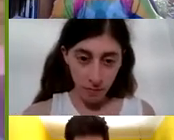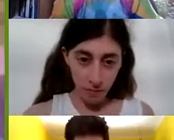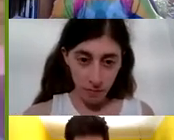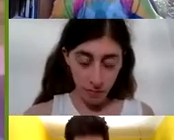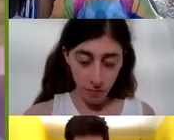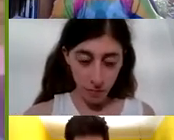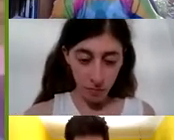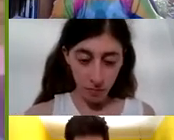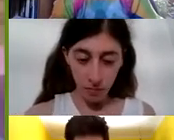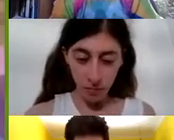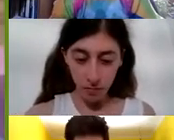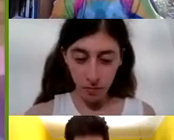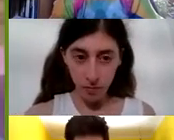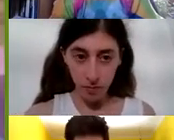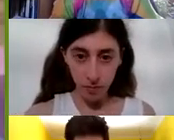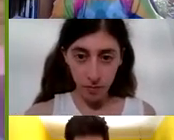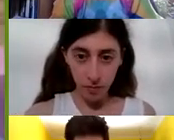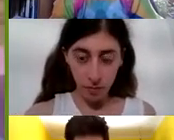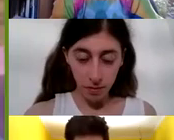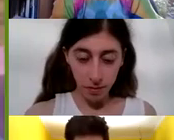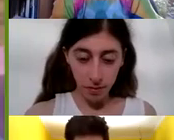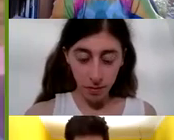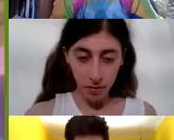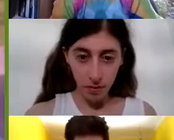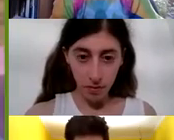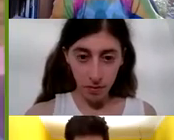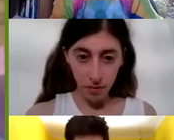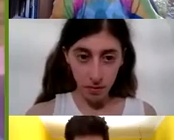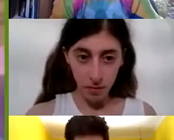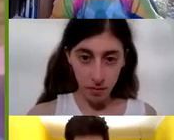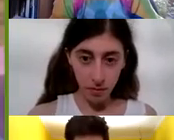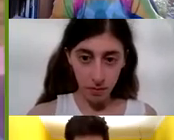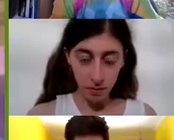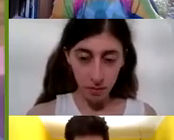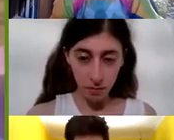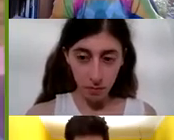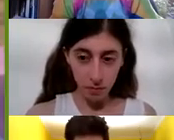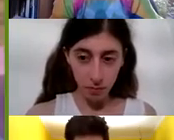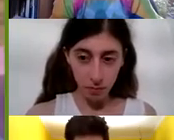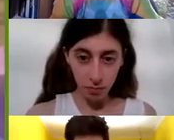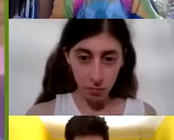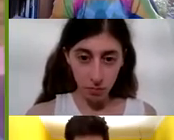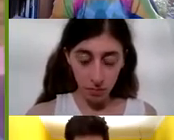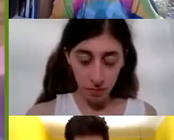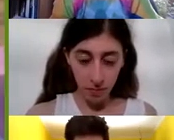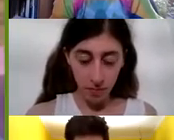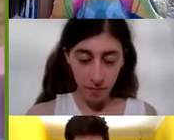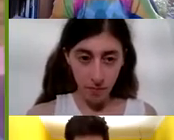the papers. And we also have a clip to show you